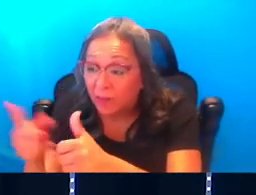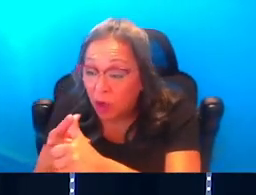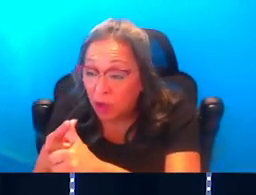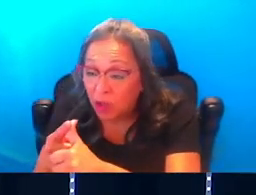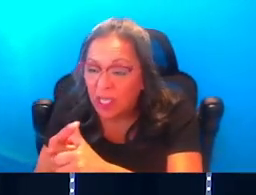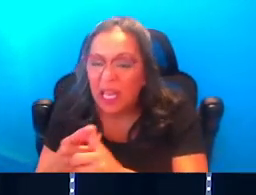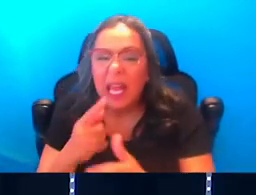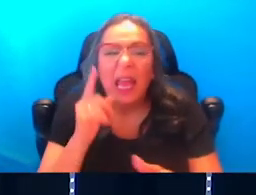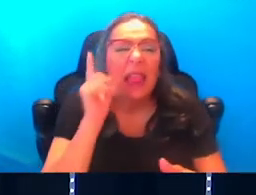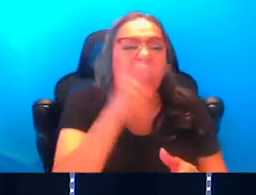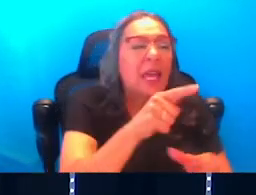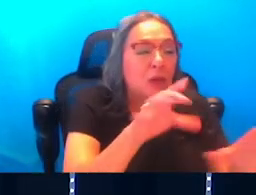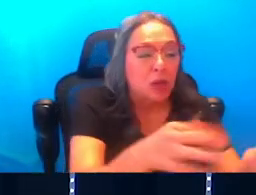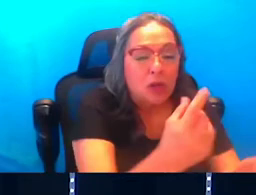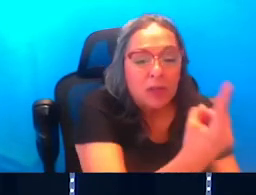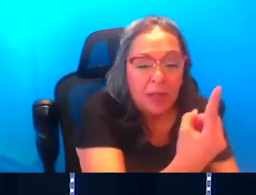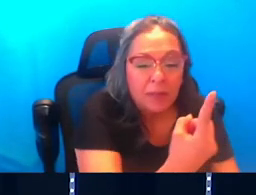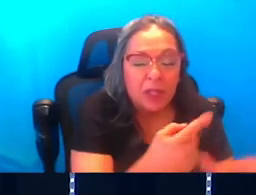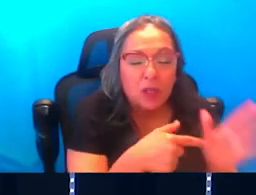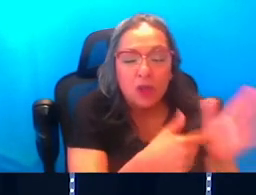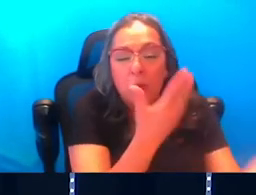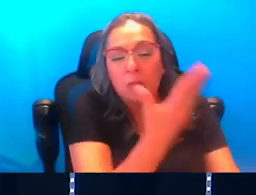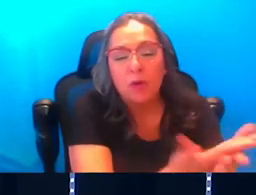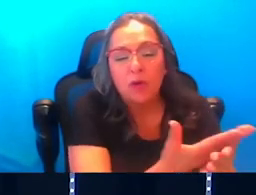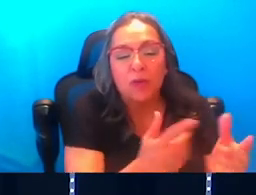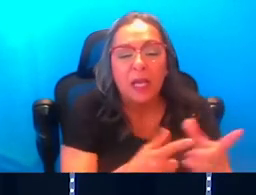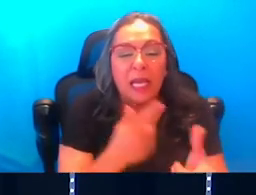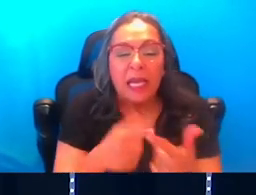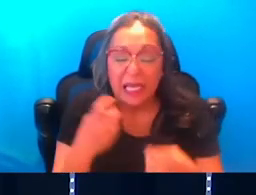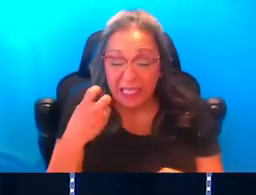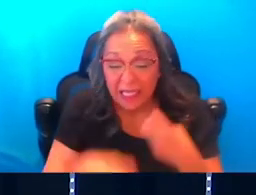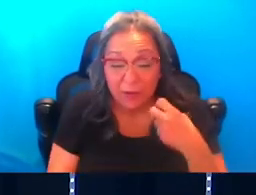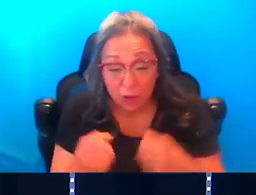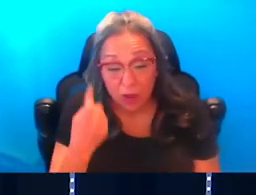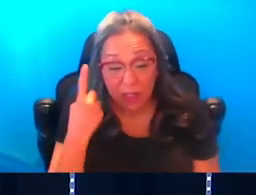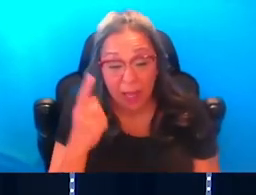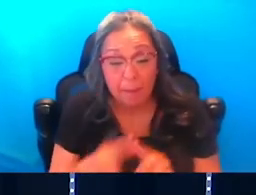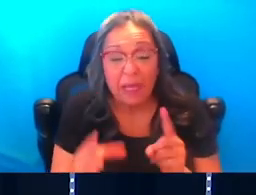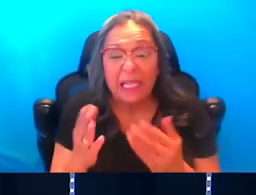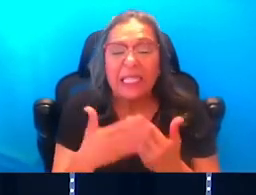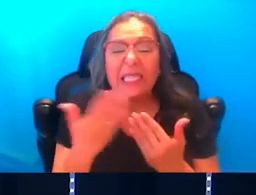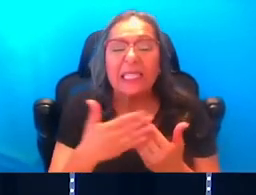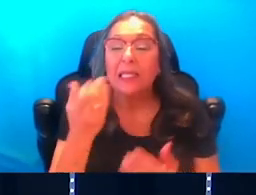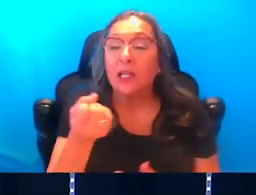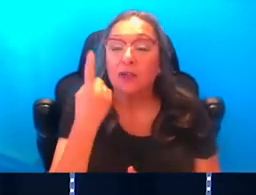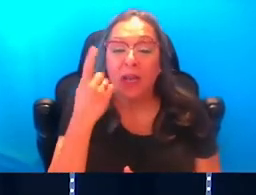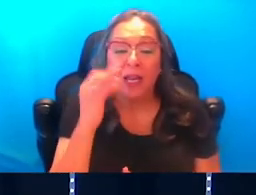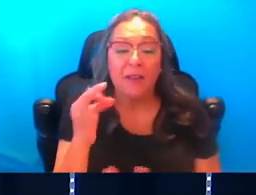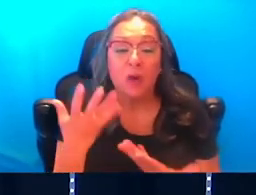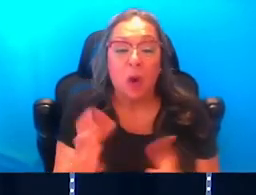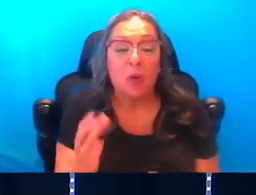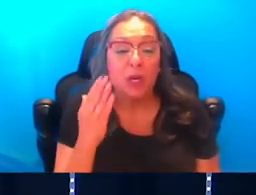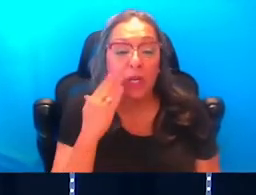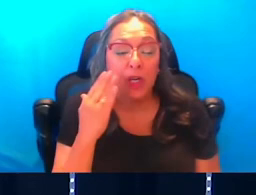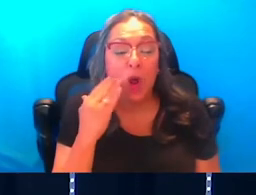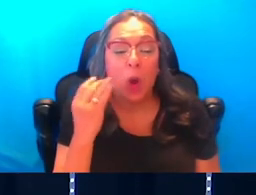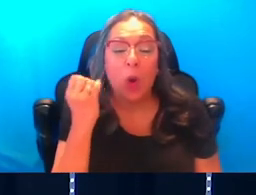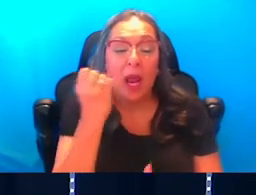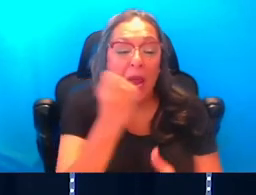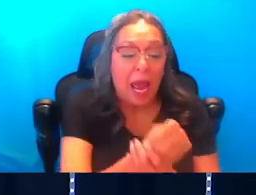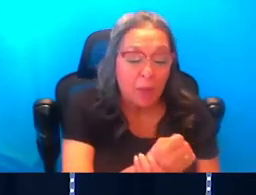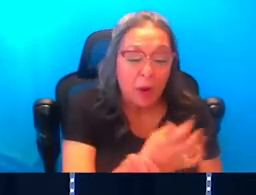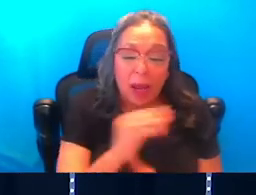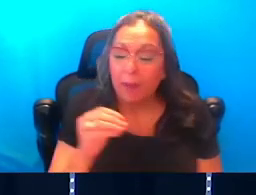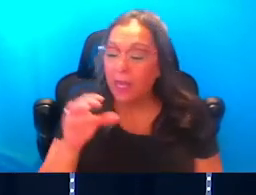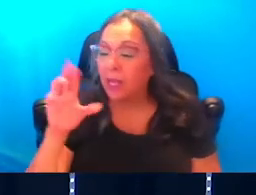And this becomes this really, really controversial, hard to understand passage, but becomes easier to understand if you know the story of Abraham and Rahab.